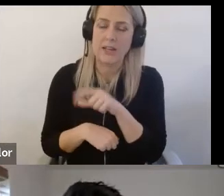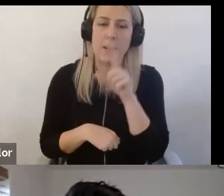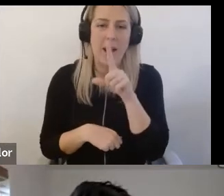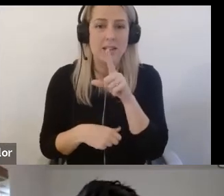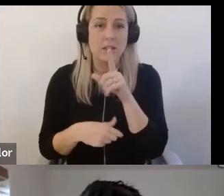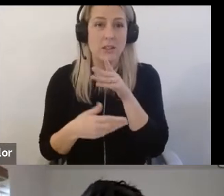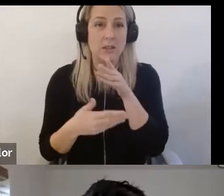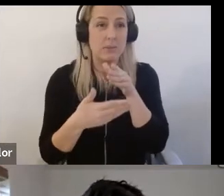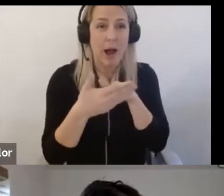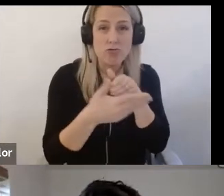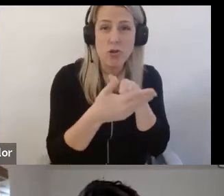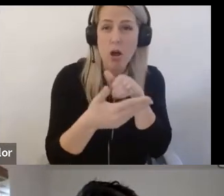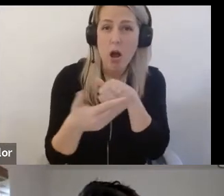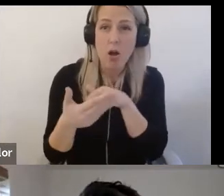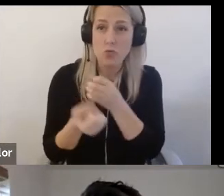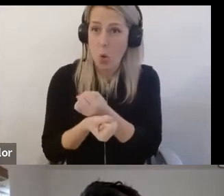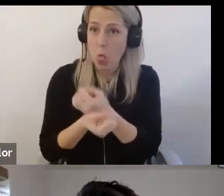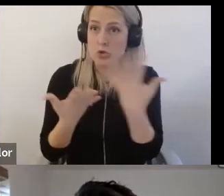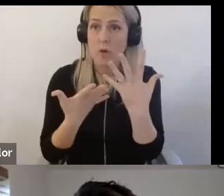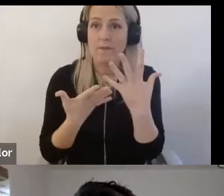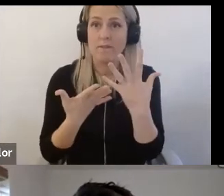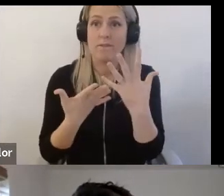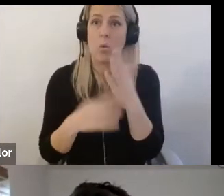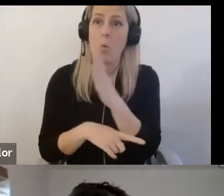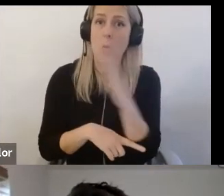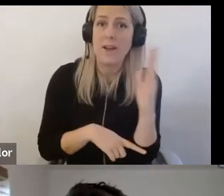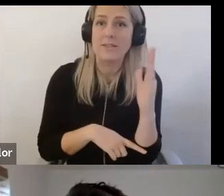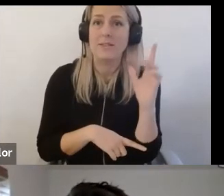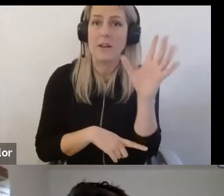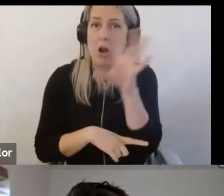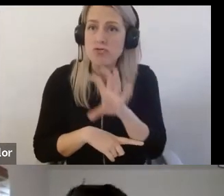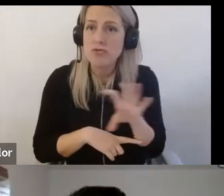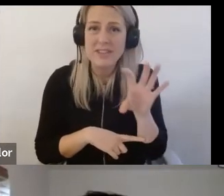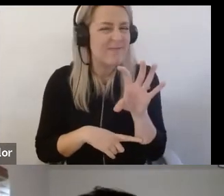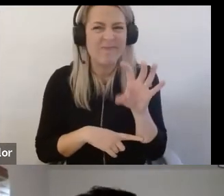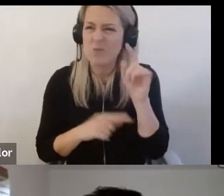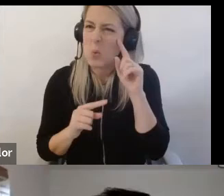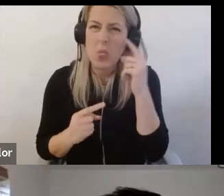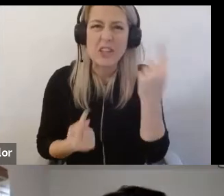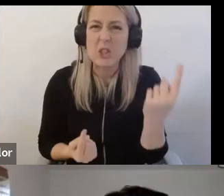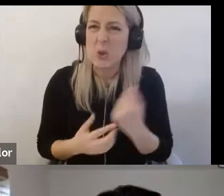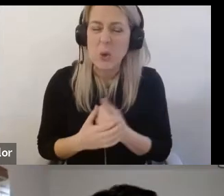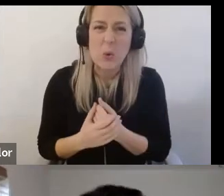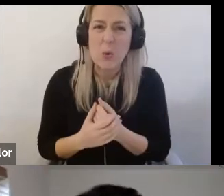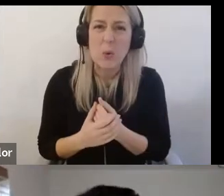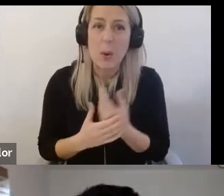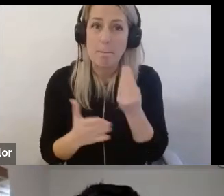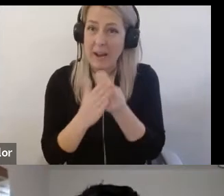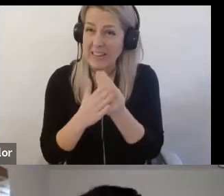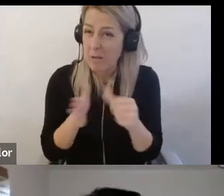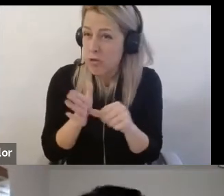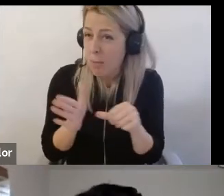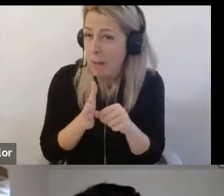In many developed countries, I don't think that money is a problem because much of inclusive technology has